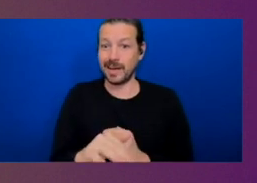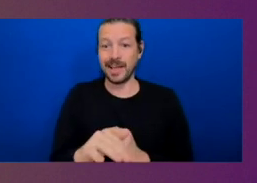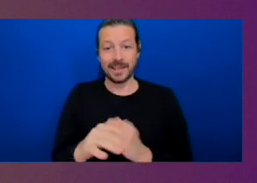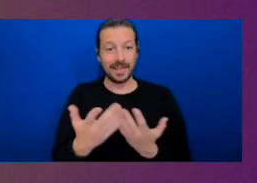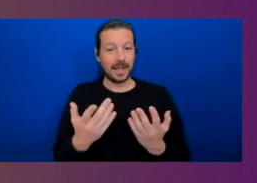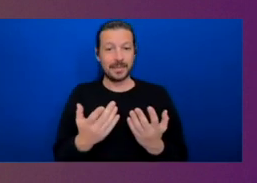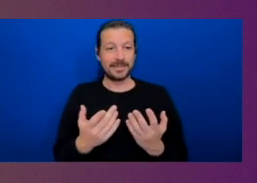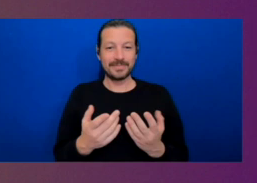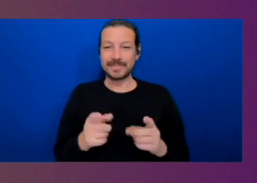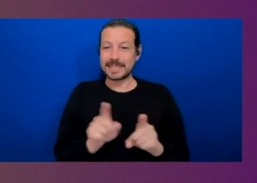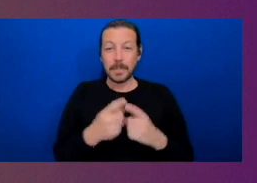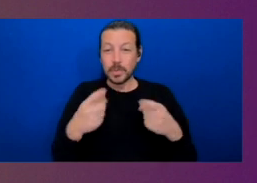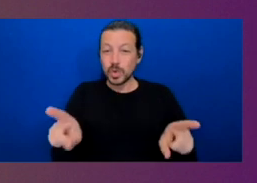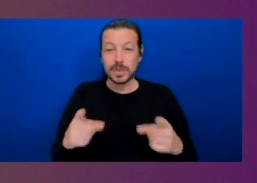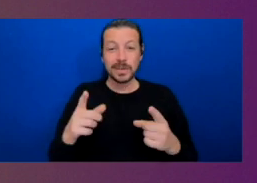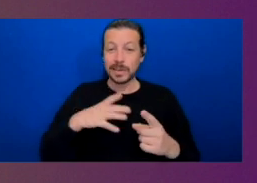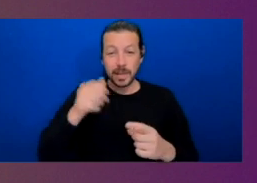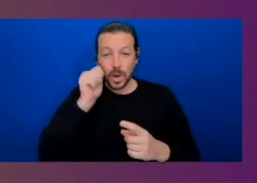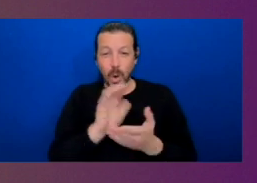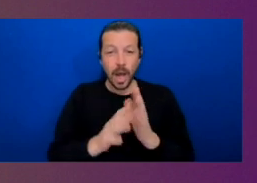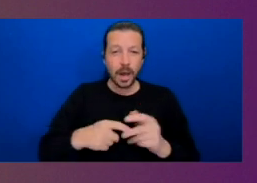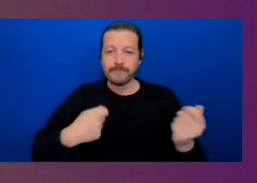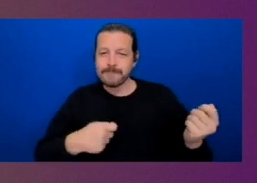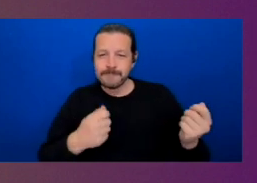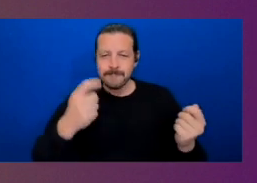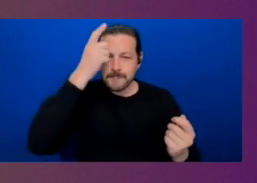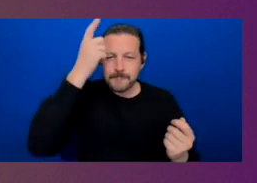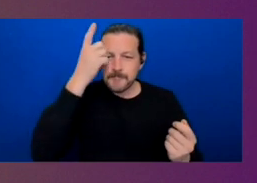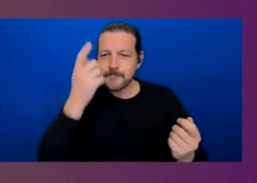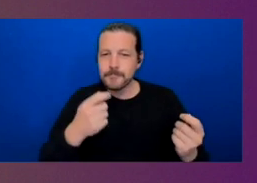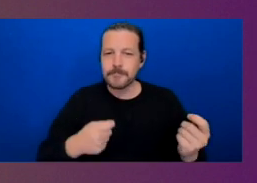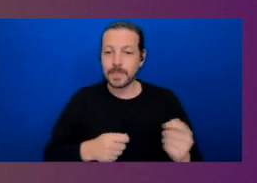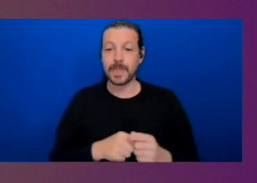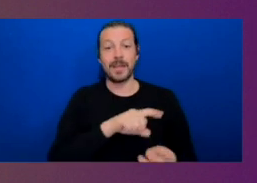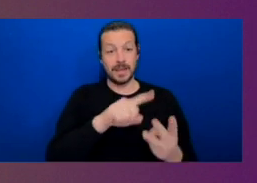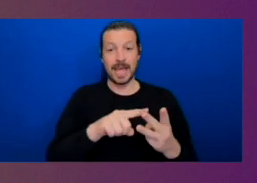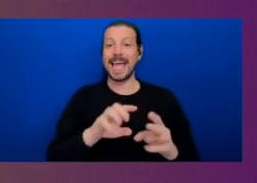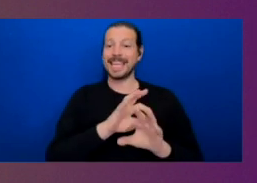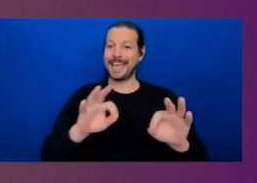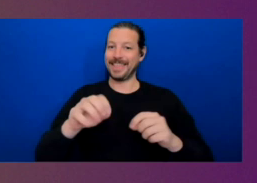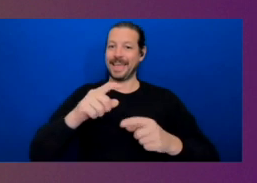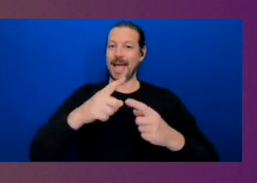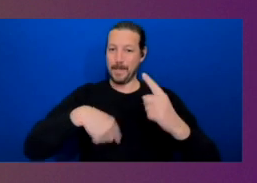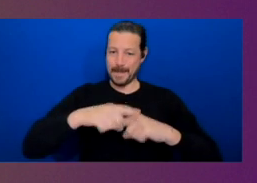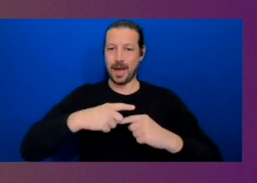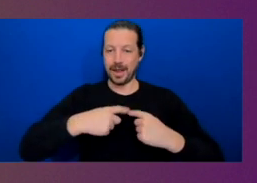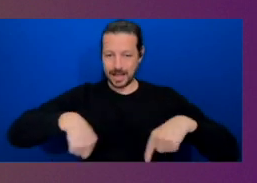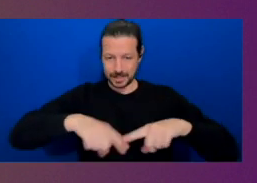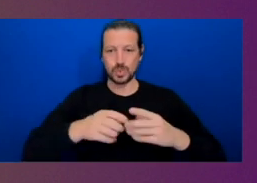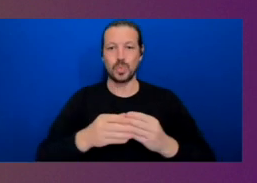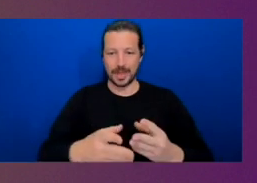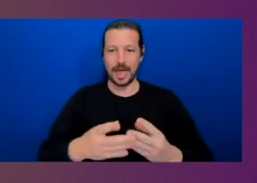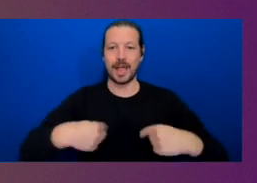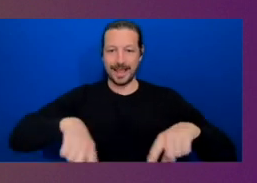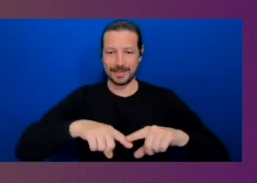You need to understand where you're going and how to get there. Next is nothing about us without us, to Leonie's point. And the third, and for me, this